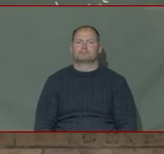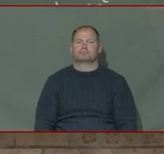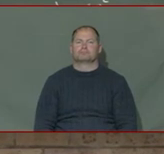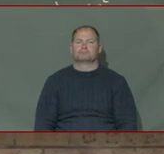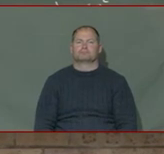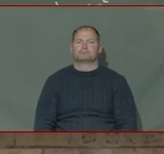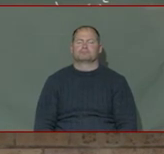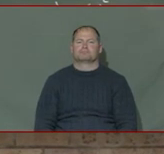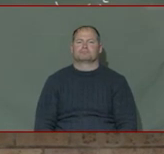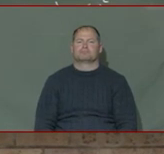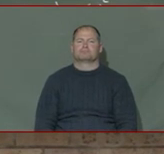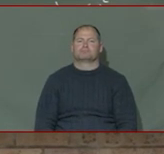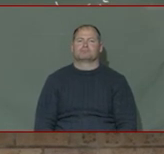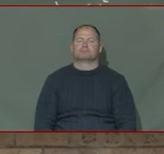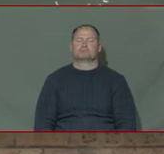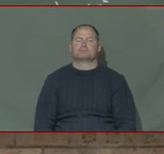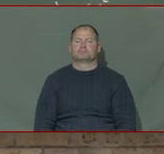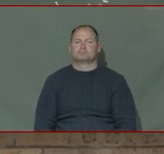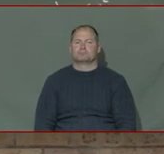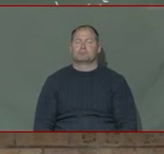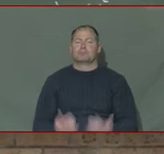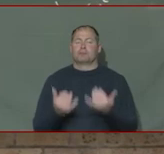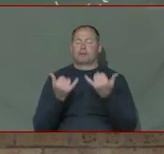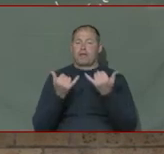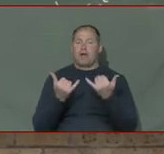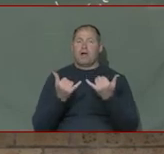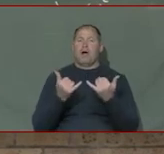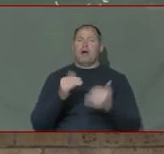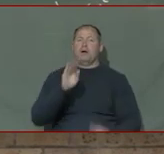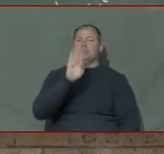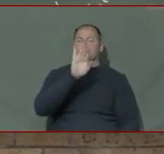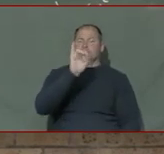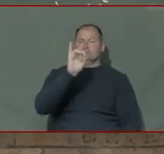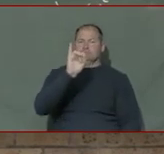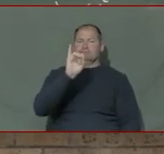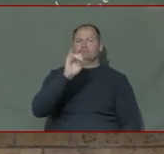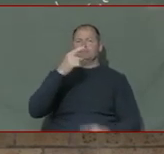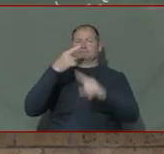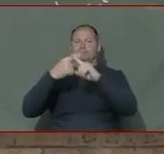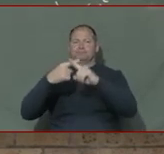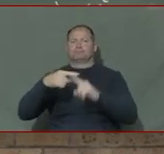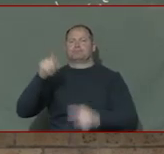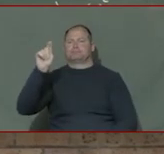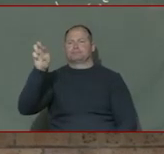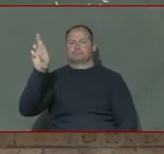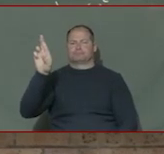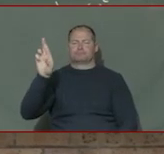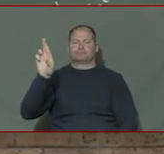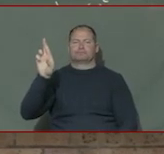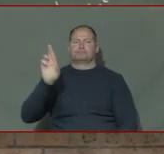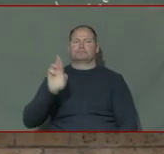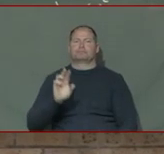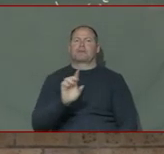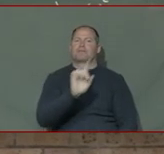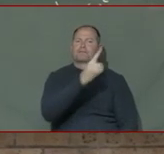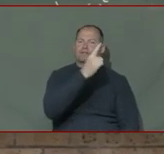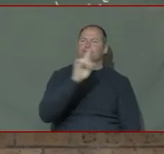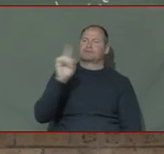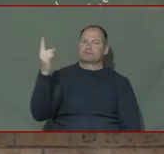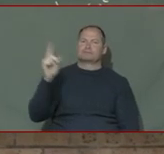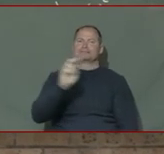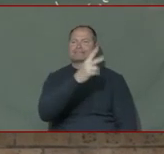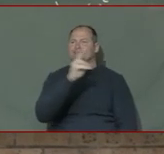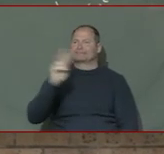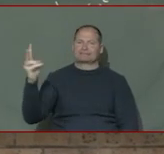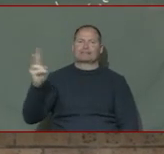to multiply a binomial with a trinomial, grade 10 work. First by first, first by second, first by third, second by second, second by second, second